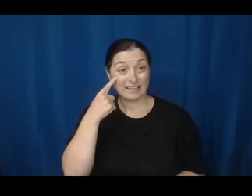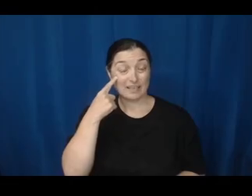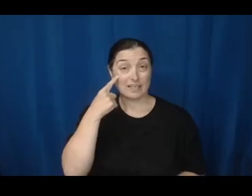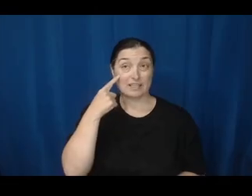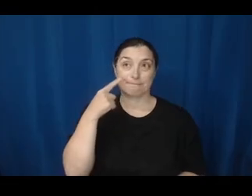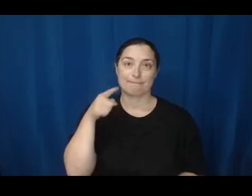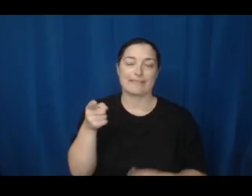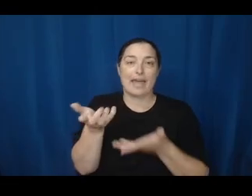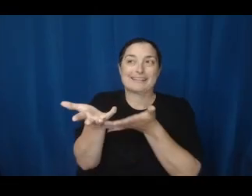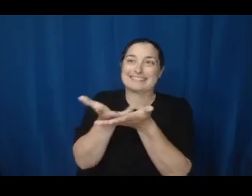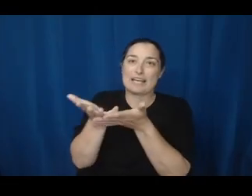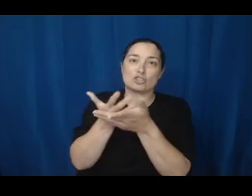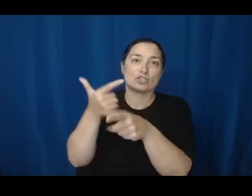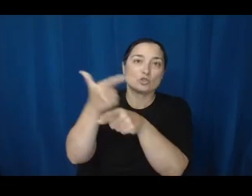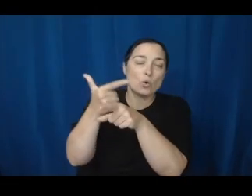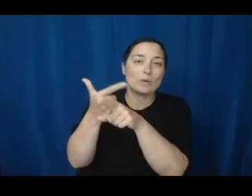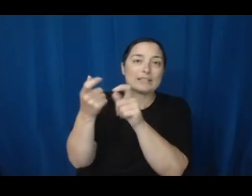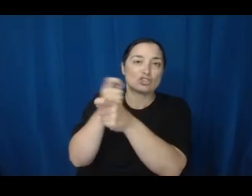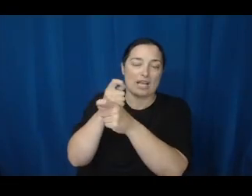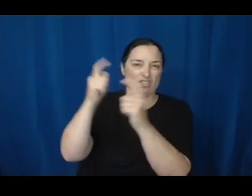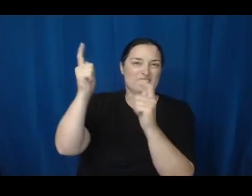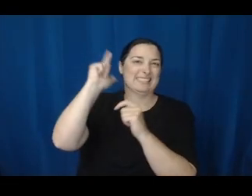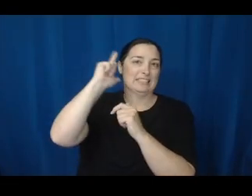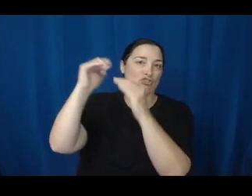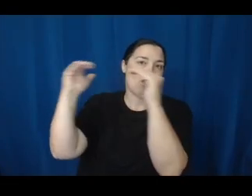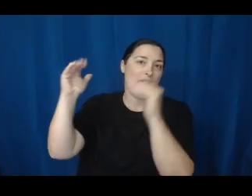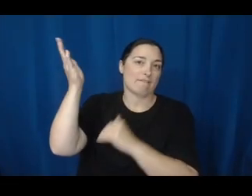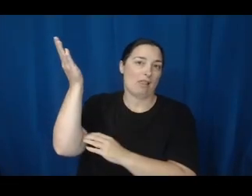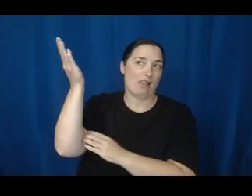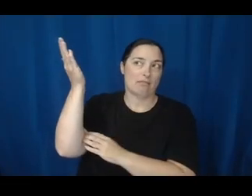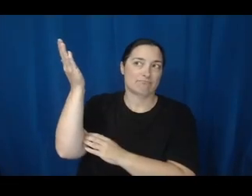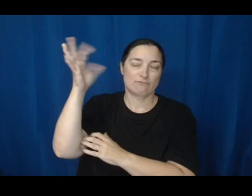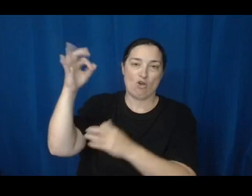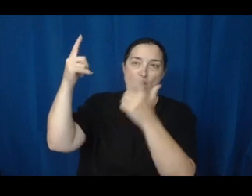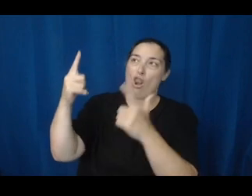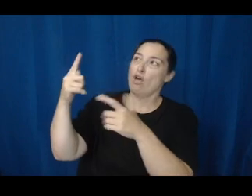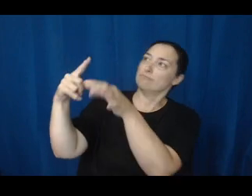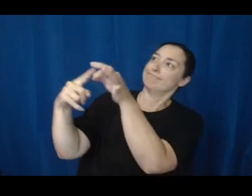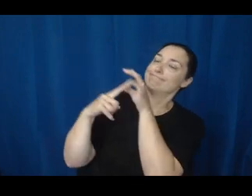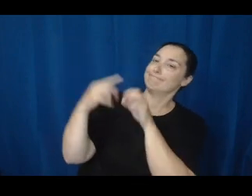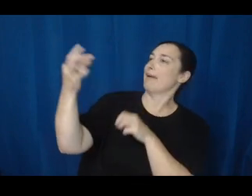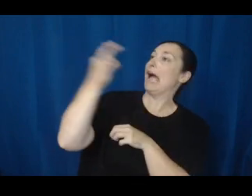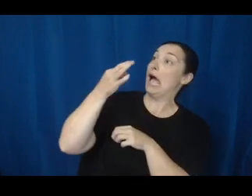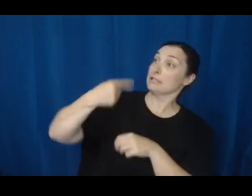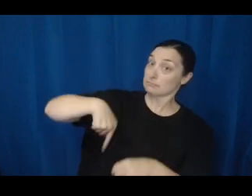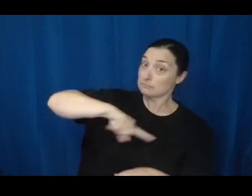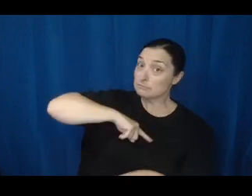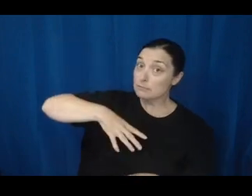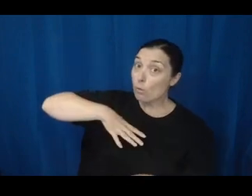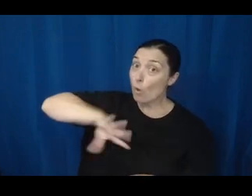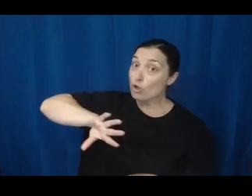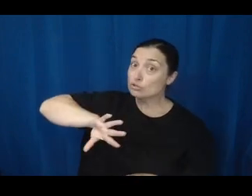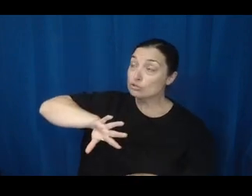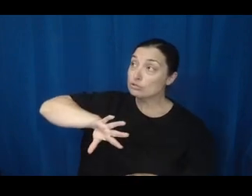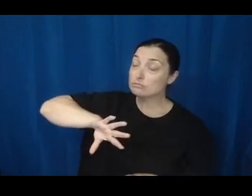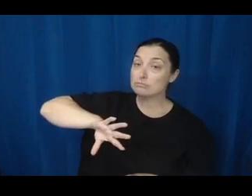the teachers. I don't really see much questions being asked to the students about what they think